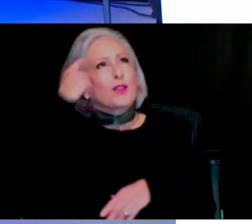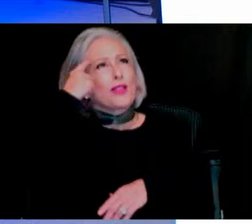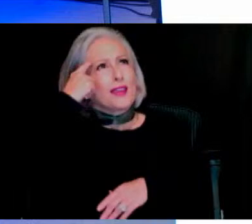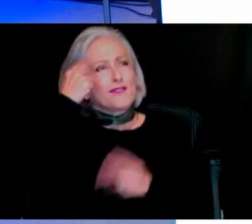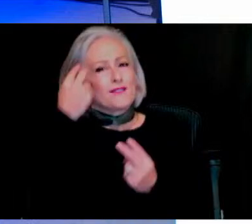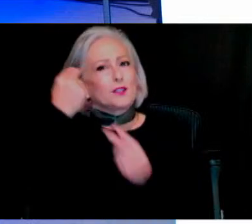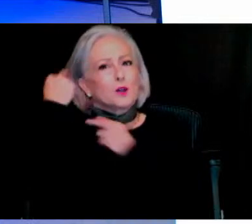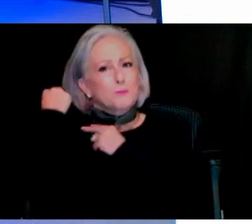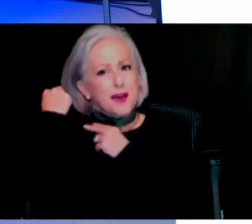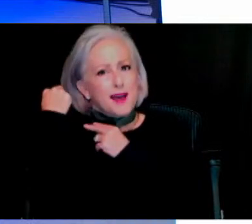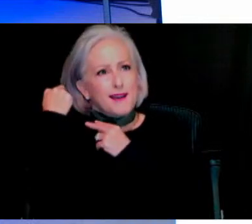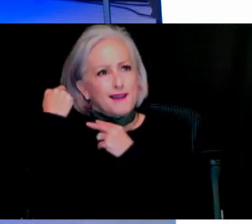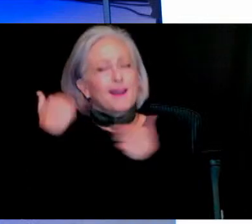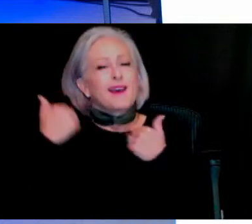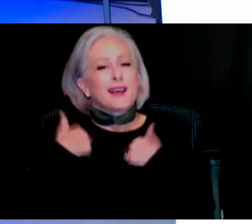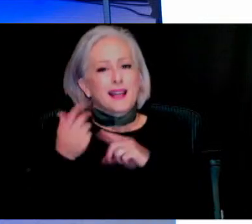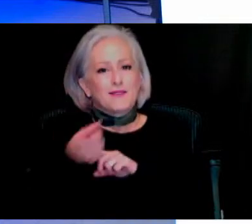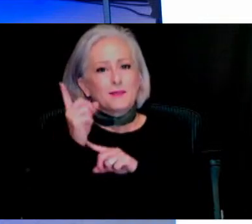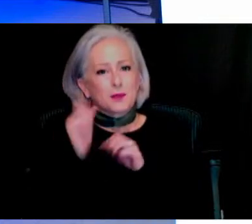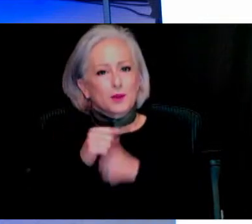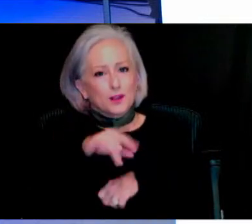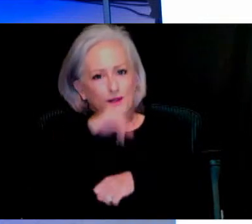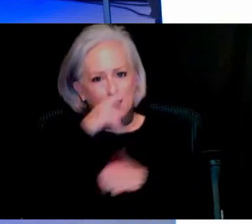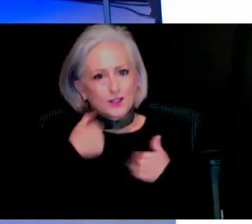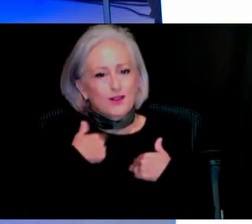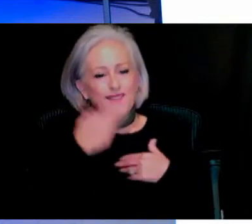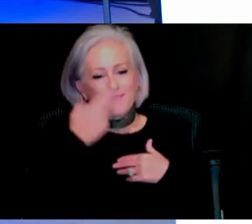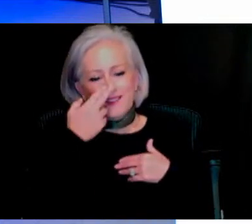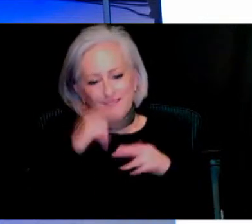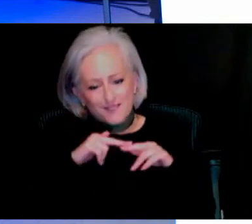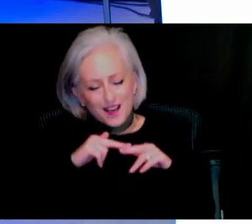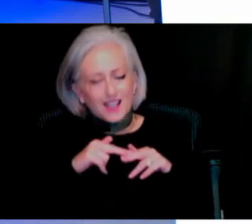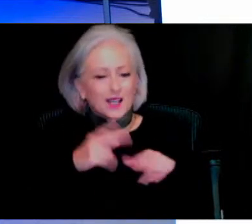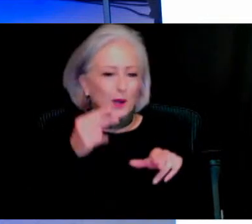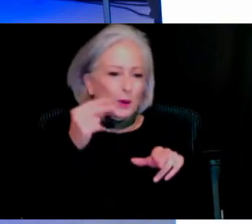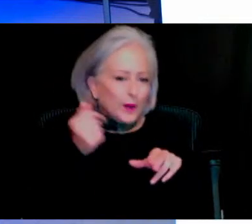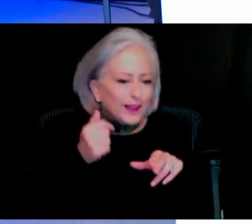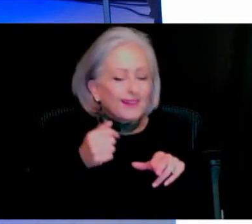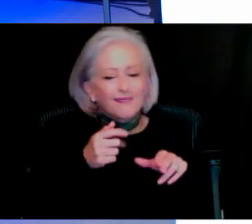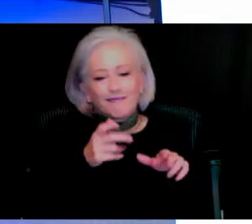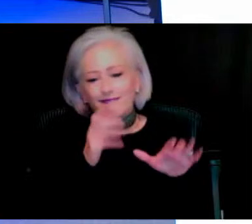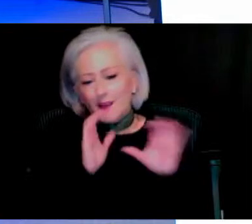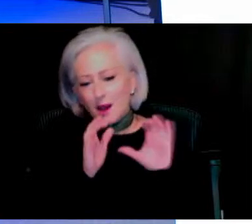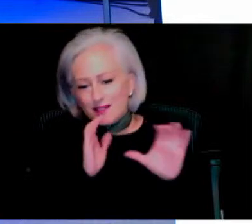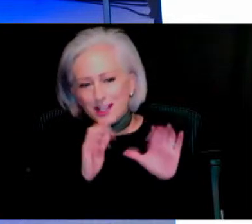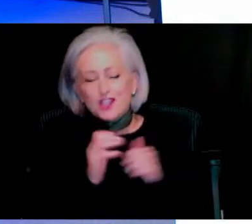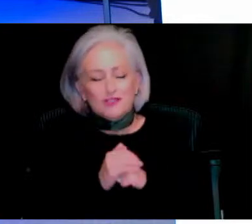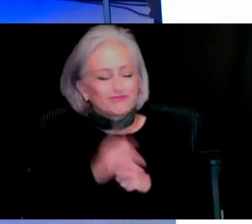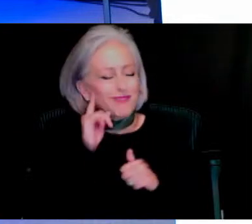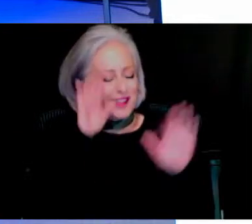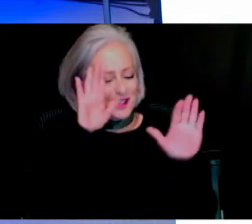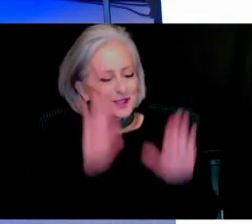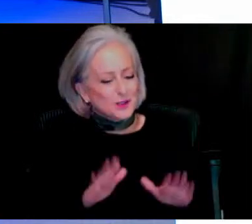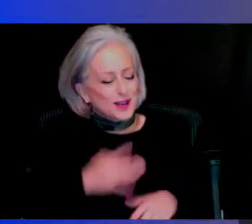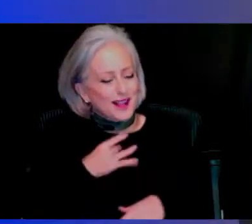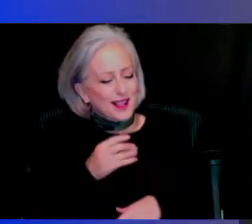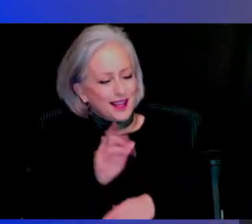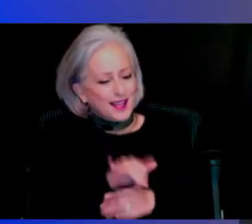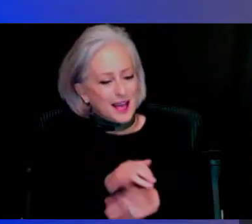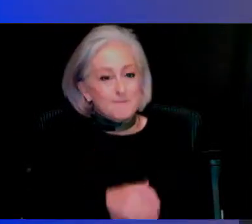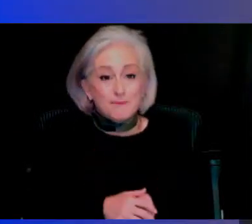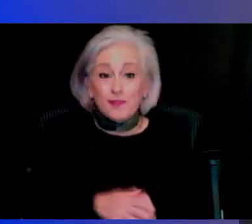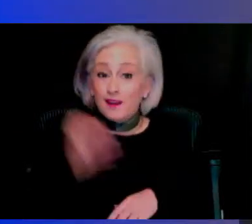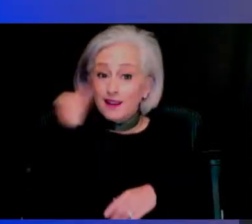have a moment with your kid to have a fun, quick, funny conversation. I think they're great. I really do love those. And if we have winter this year